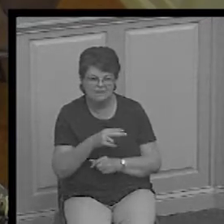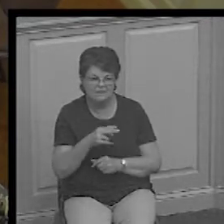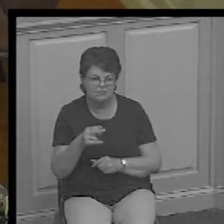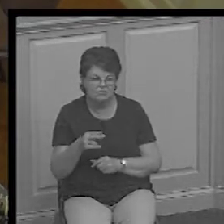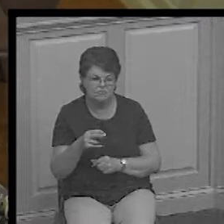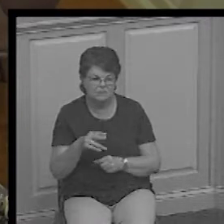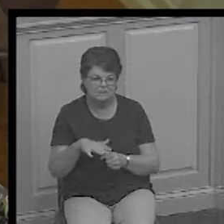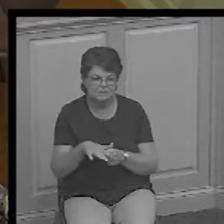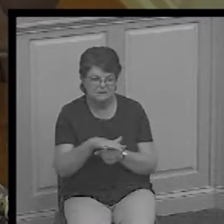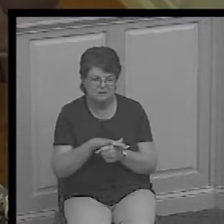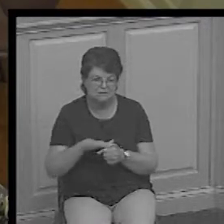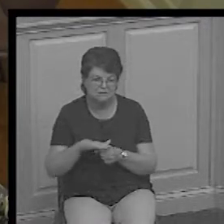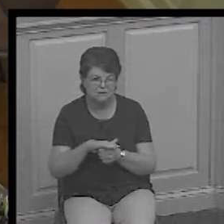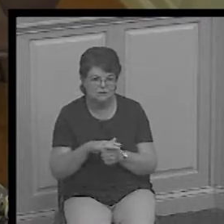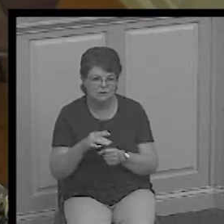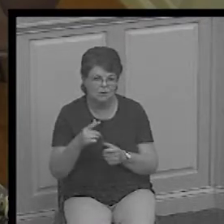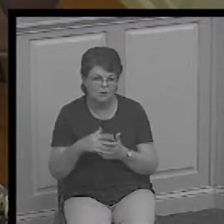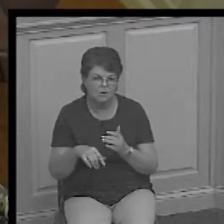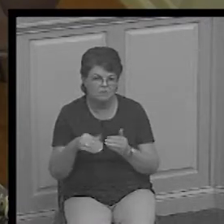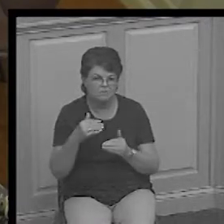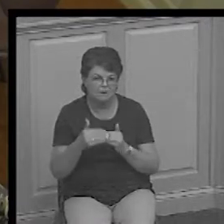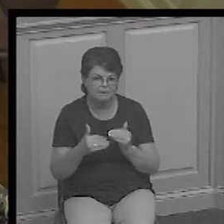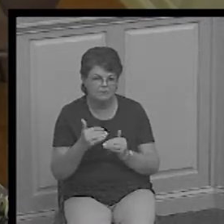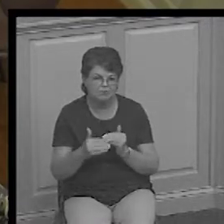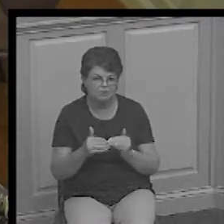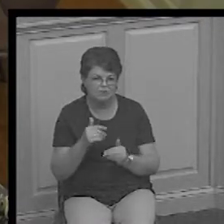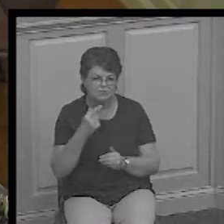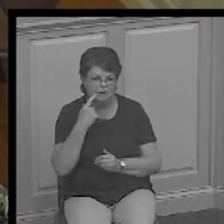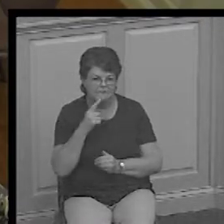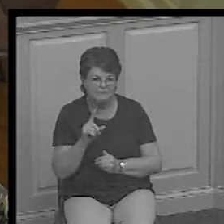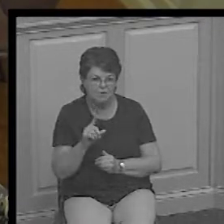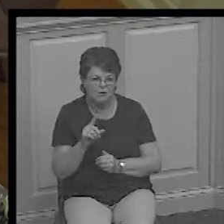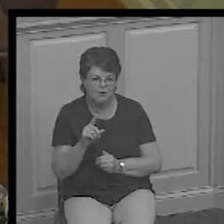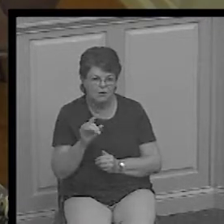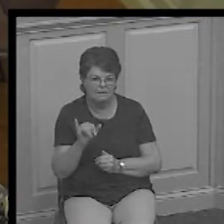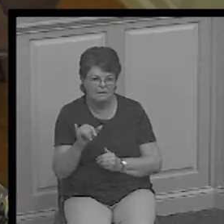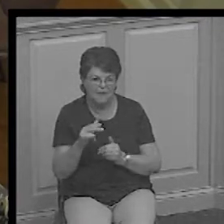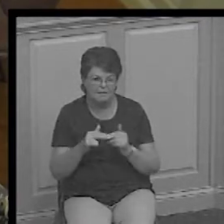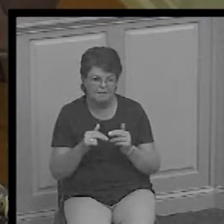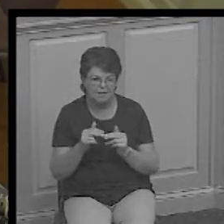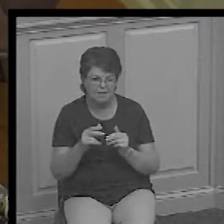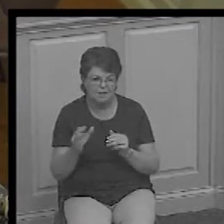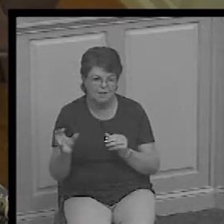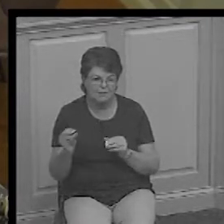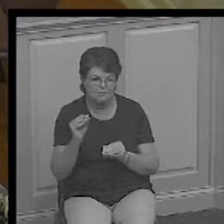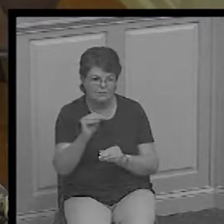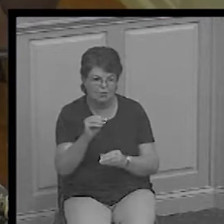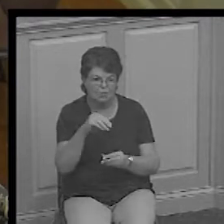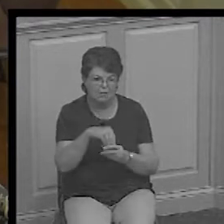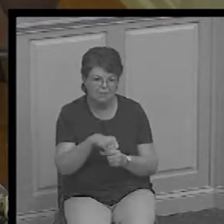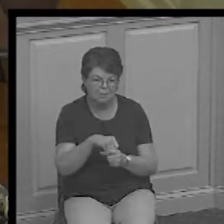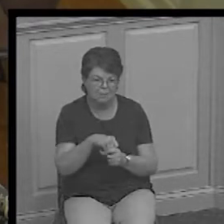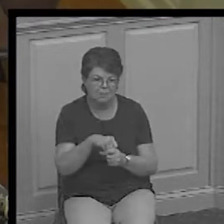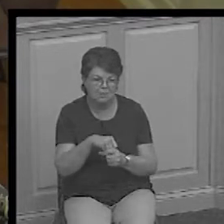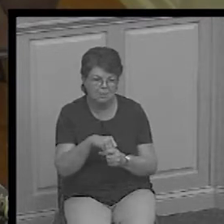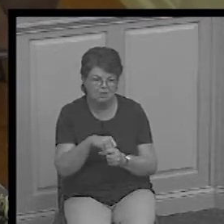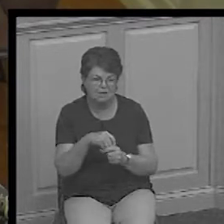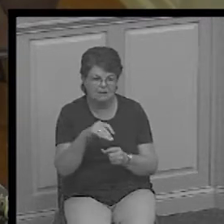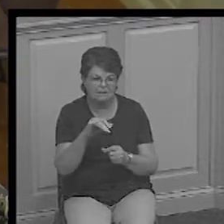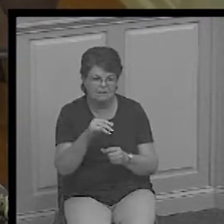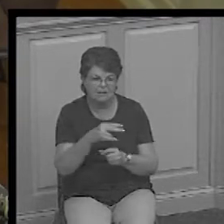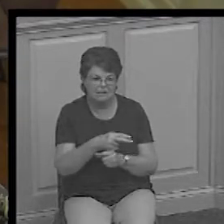overlay, what's the procedure for that building being put into the overlay?